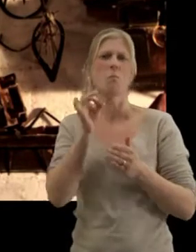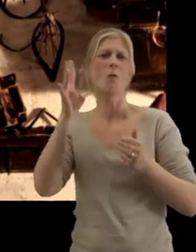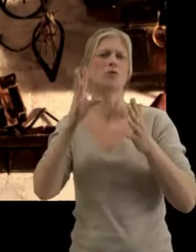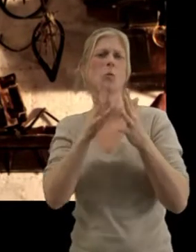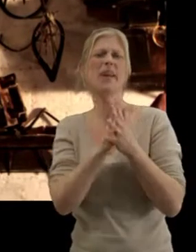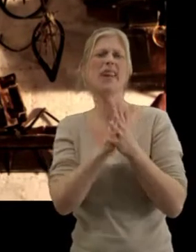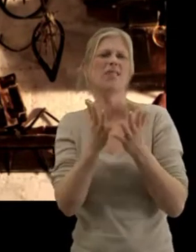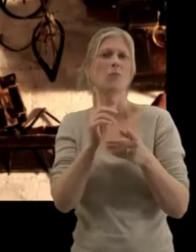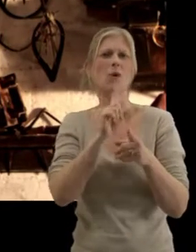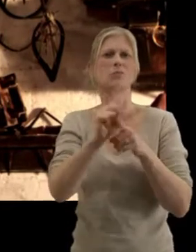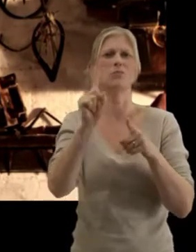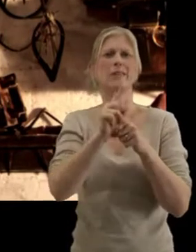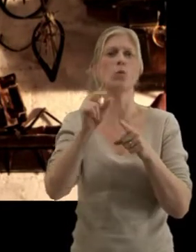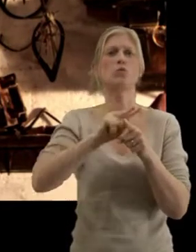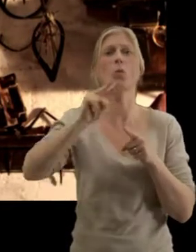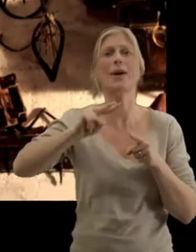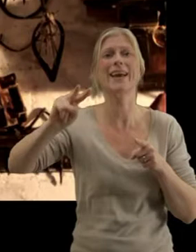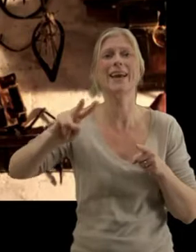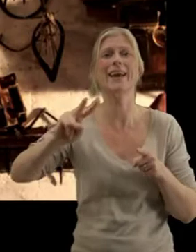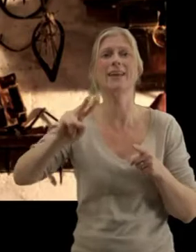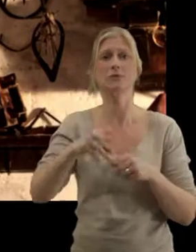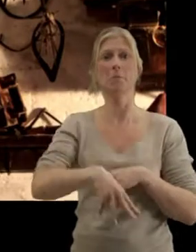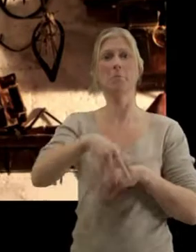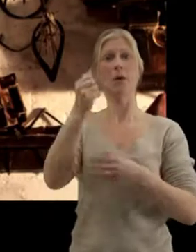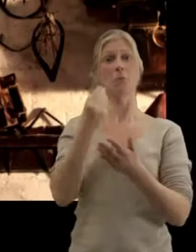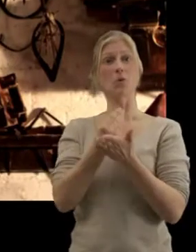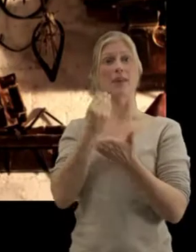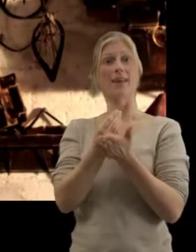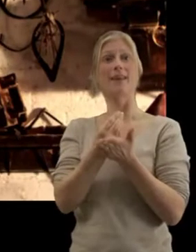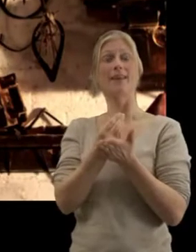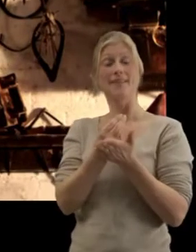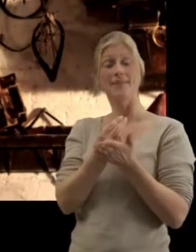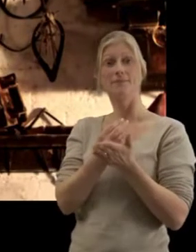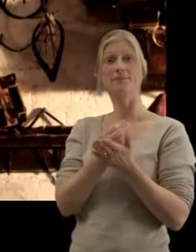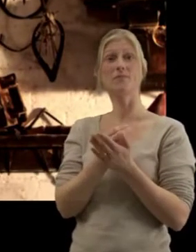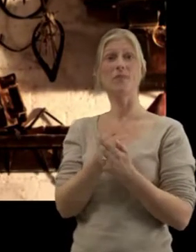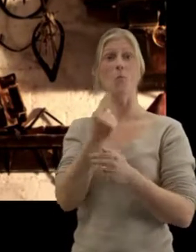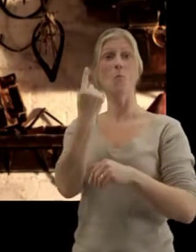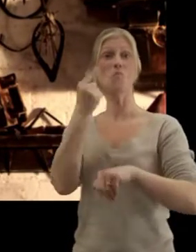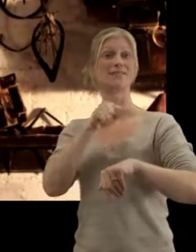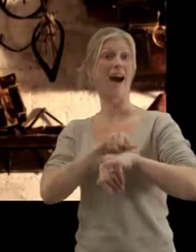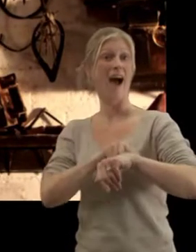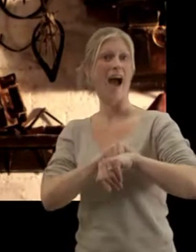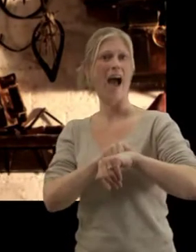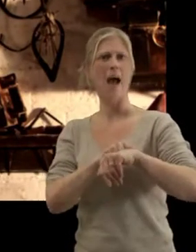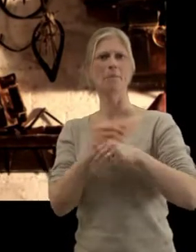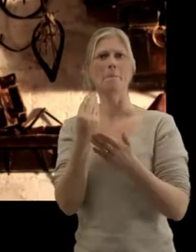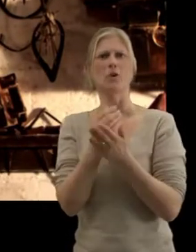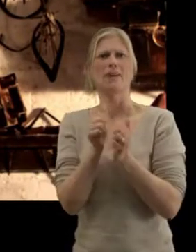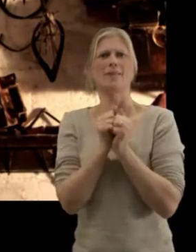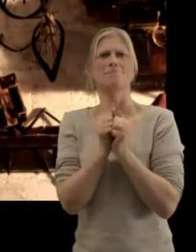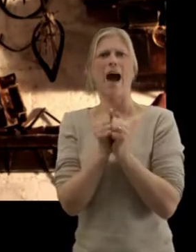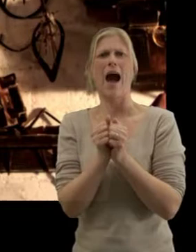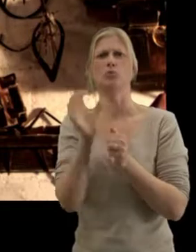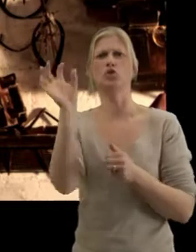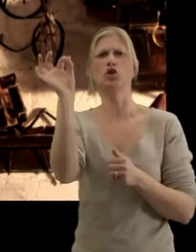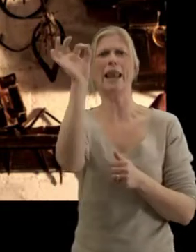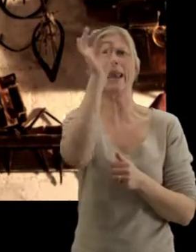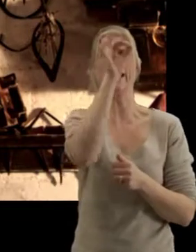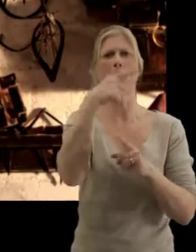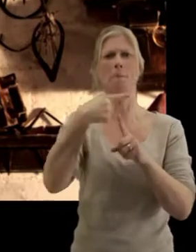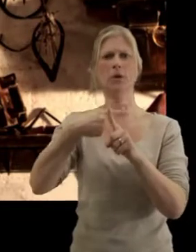don't know, once a week, once a fortnight, to collect his money. And on this one occasion it came to so many